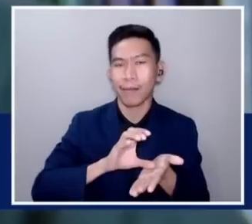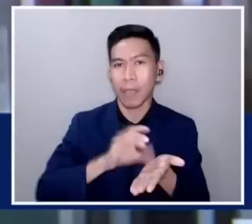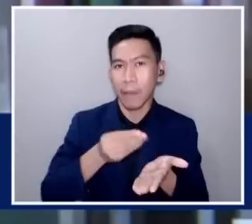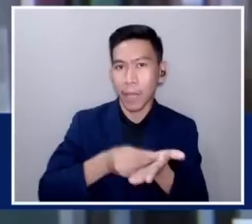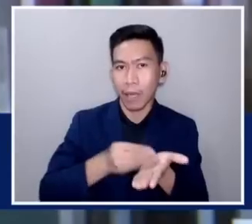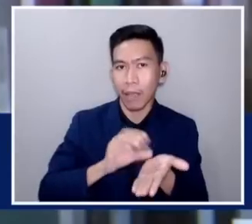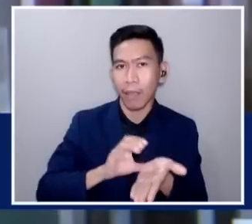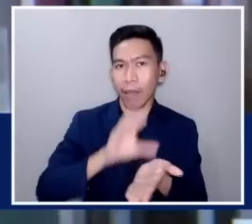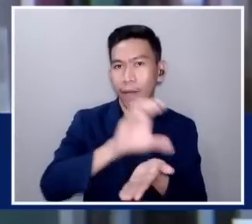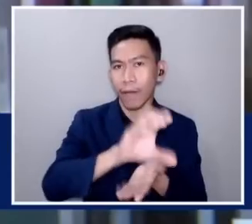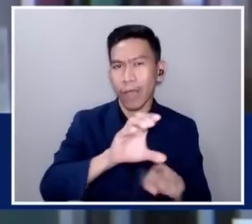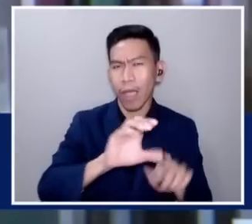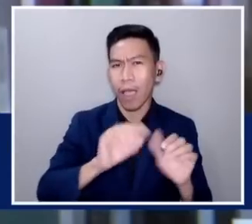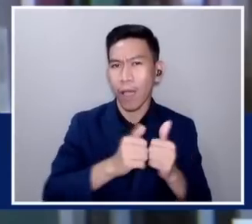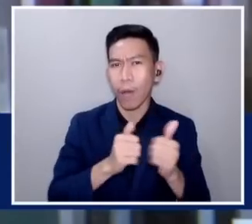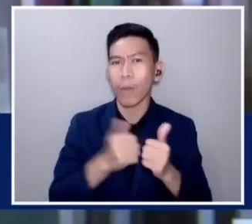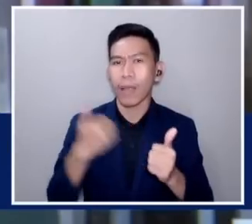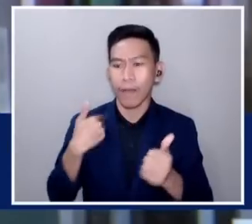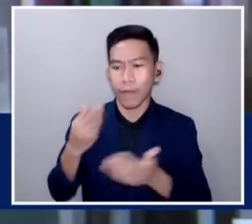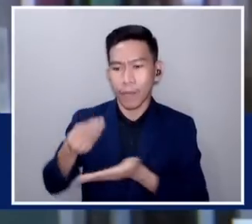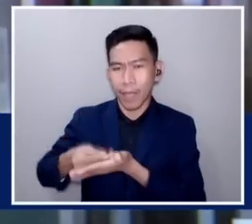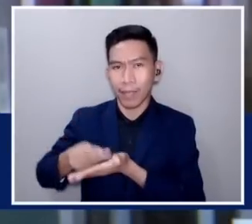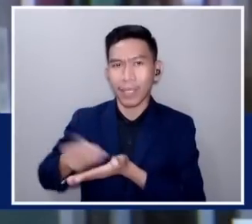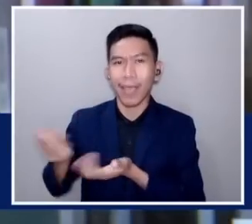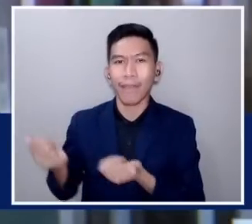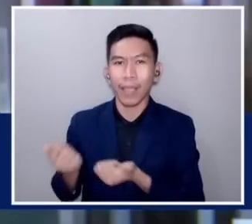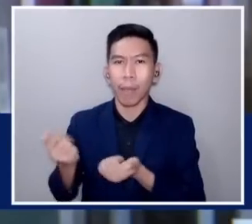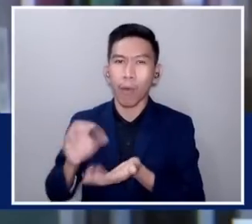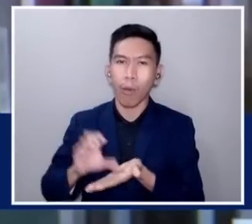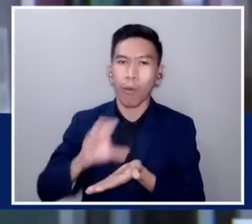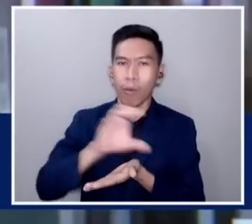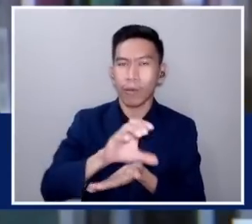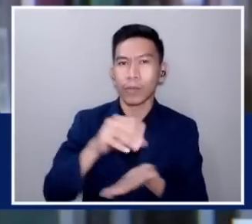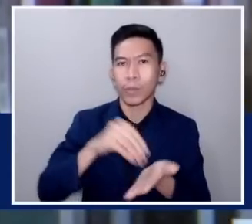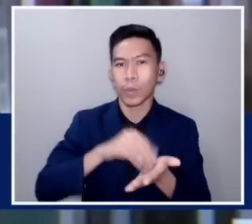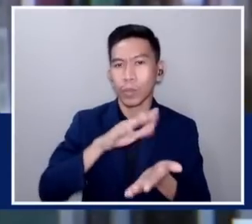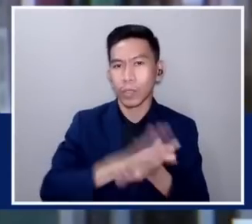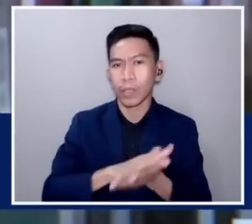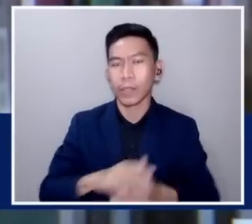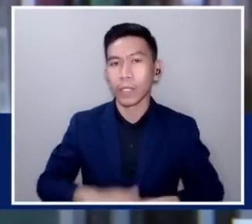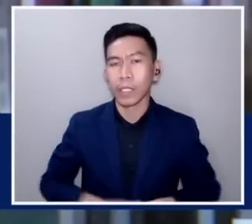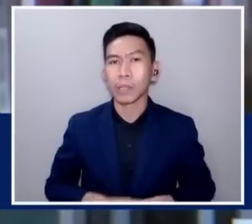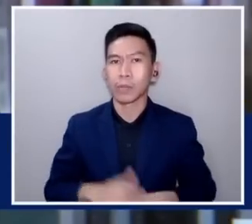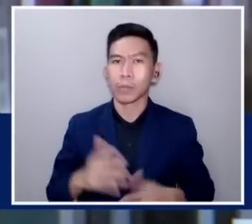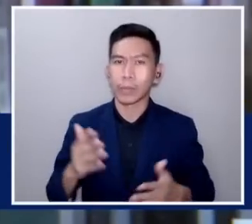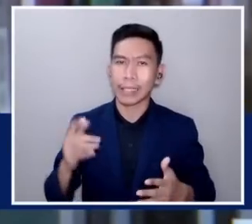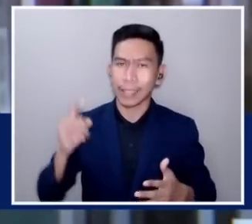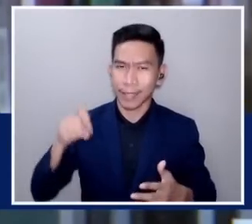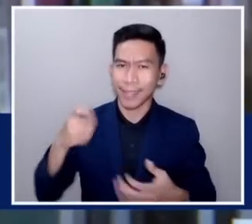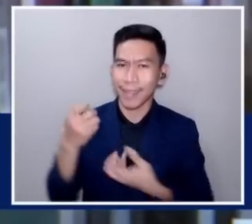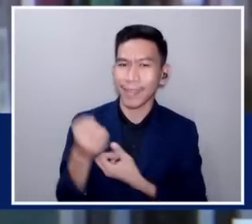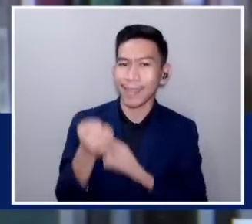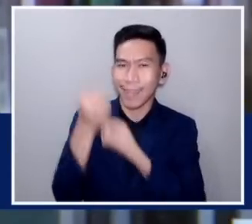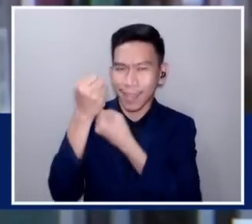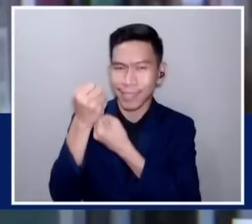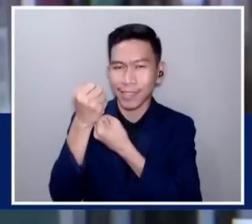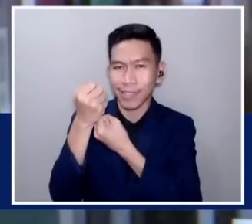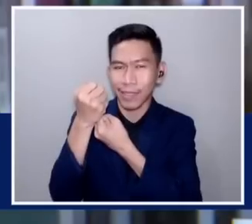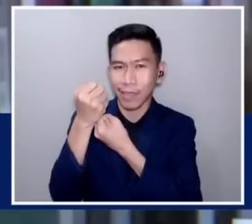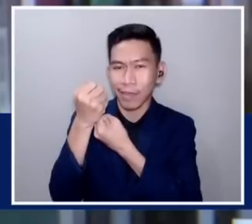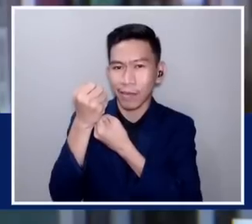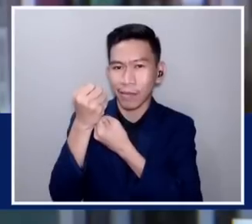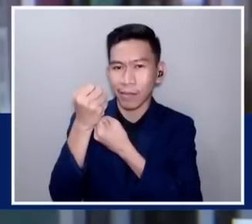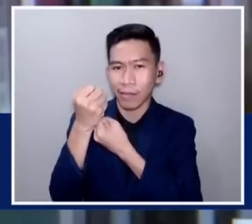by opening a fund. Wala nang masyadong requirement. Let's operate on the basis of trust. At kung para wag naman kayong magduda